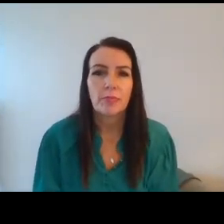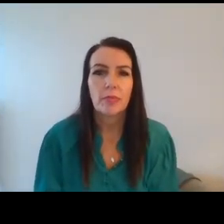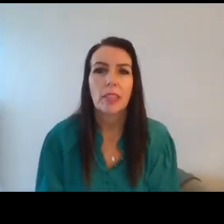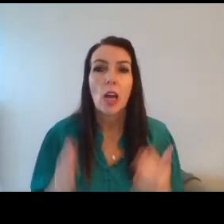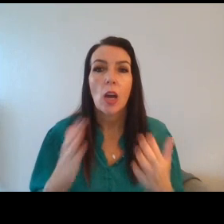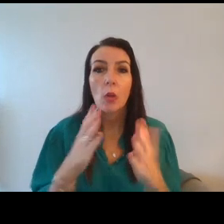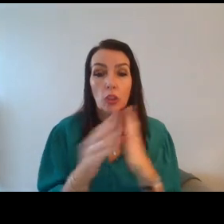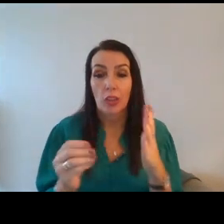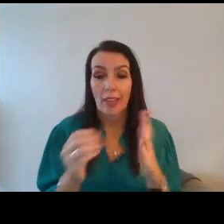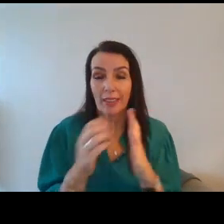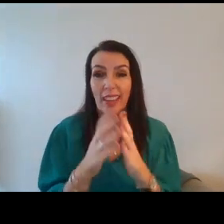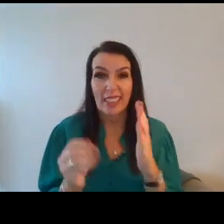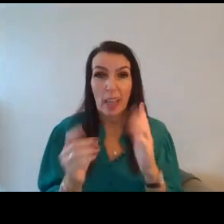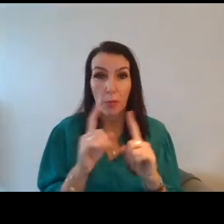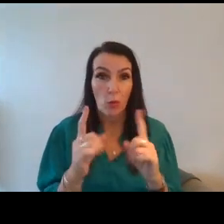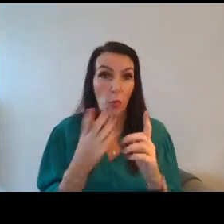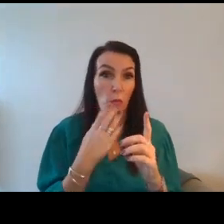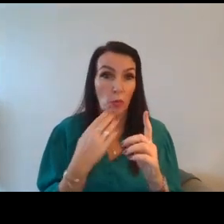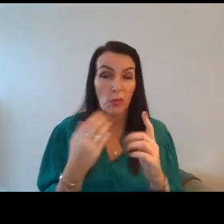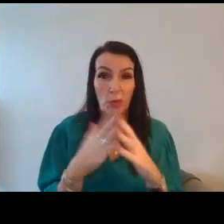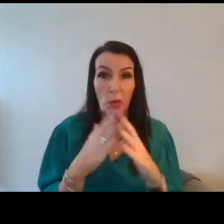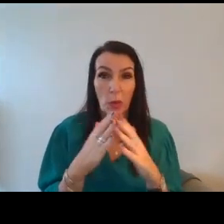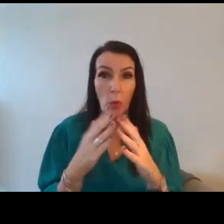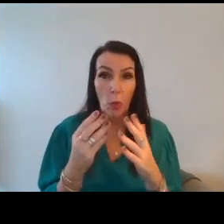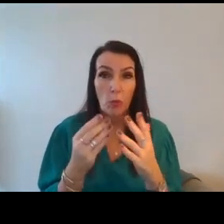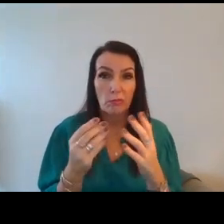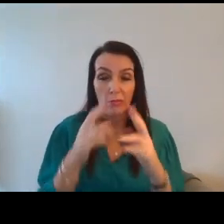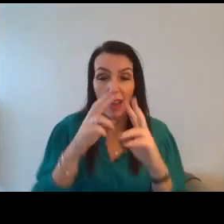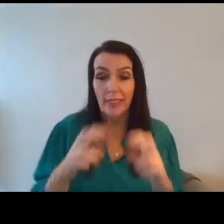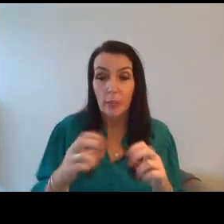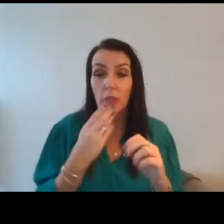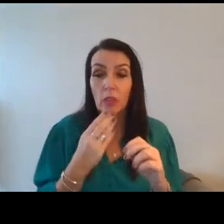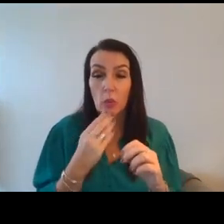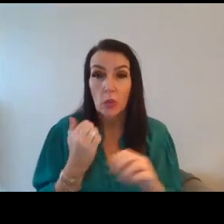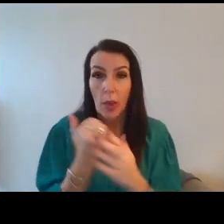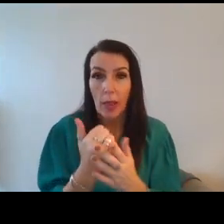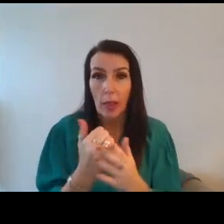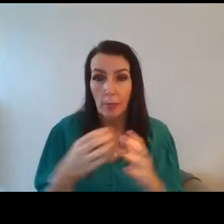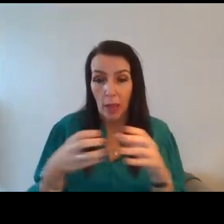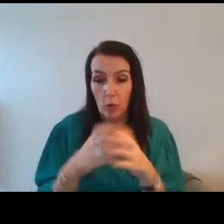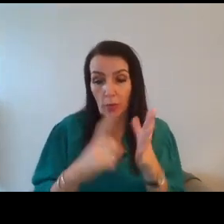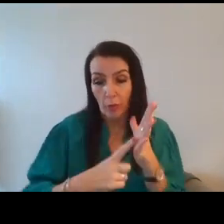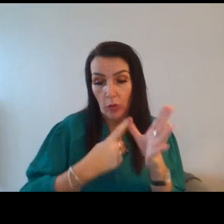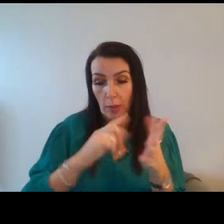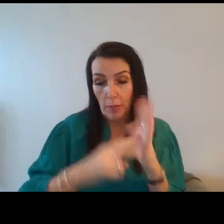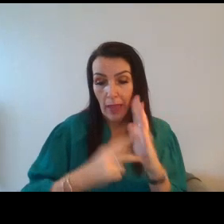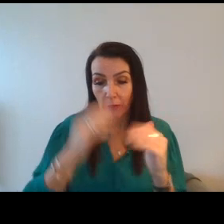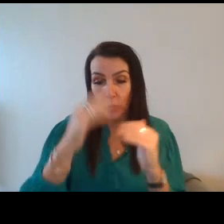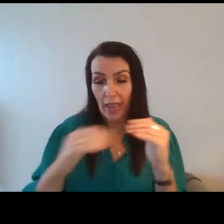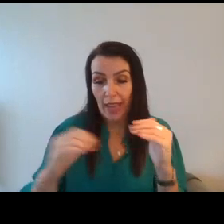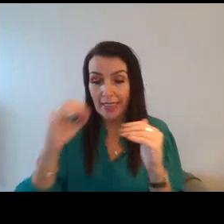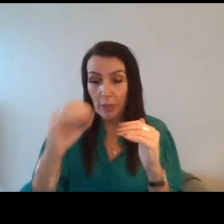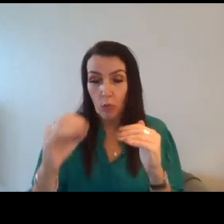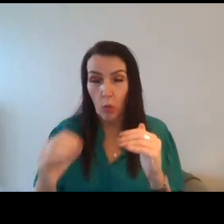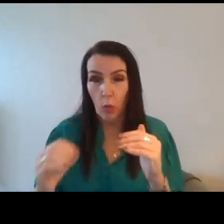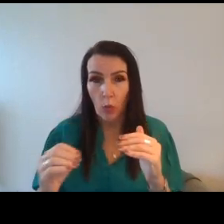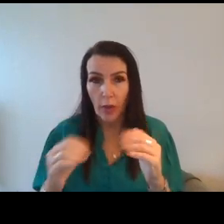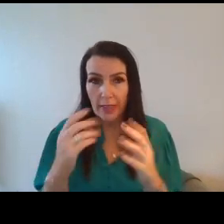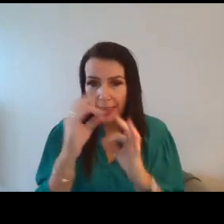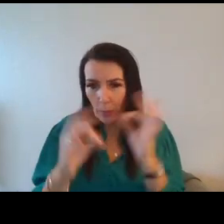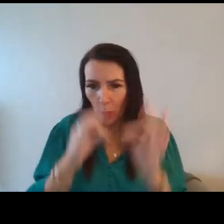how we've used Home Analytics and PEAT in practice to help a group of local authorities plan for net zero and tackle some of the questions that Gordon